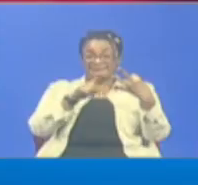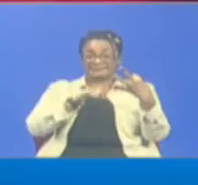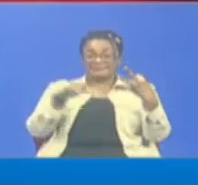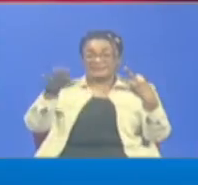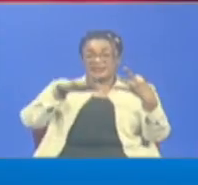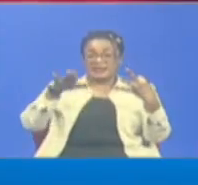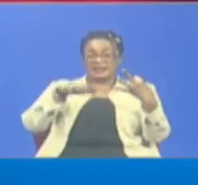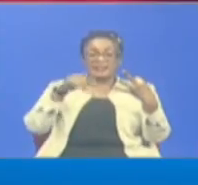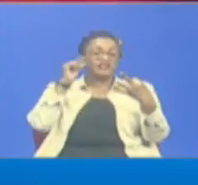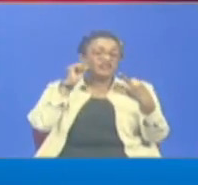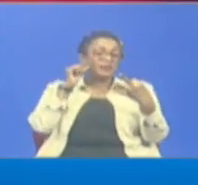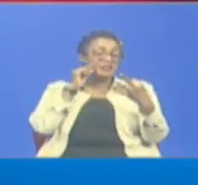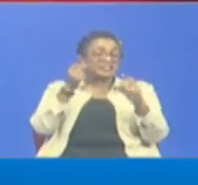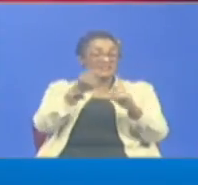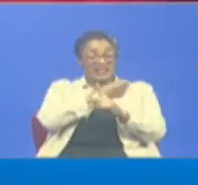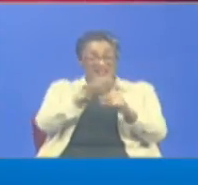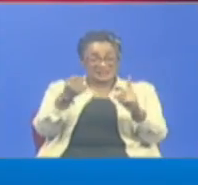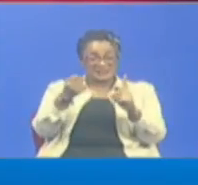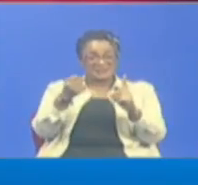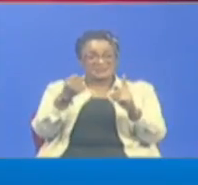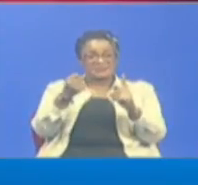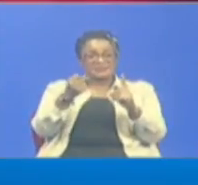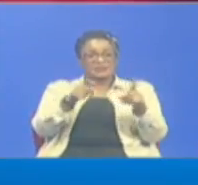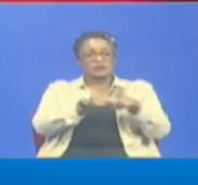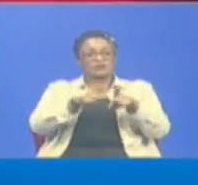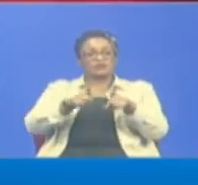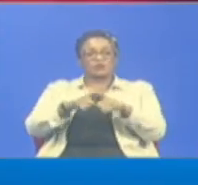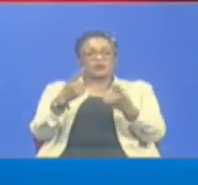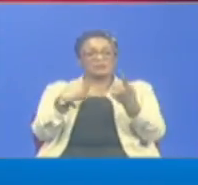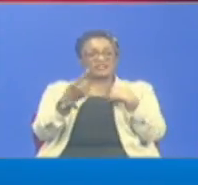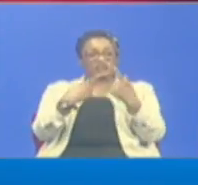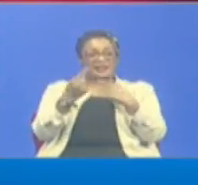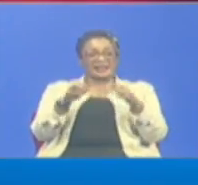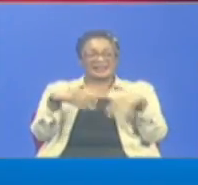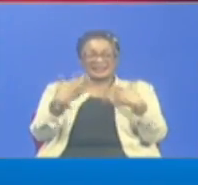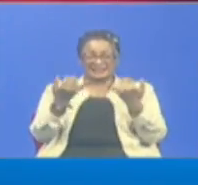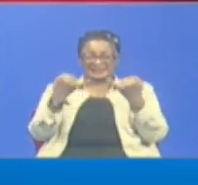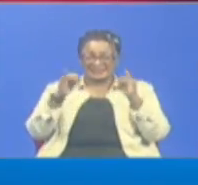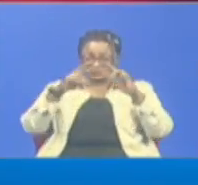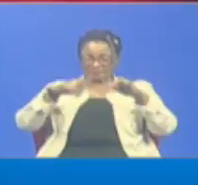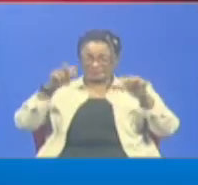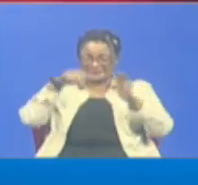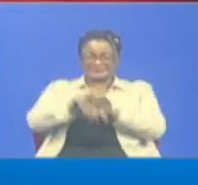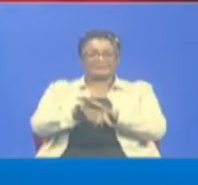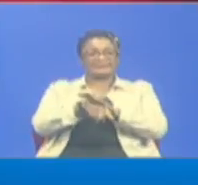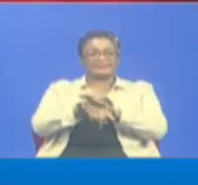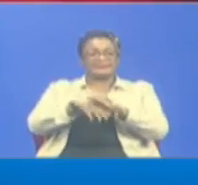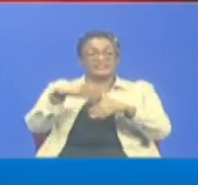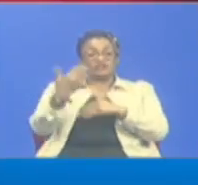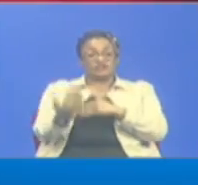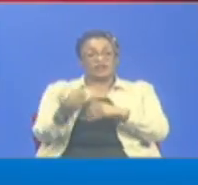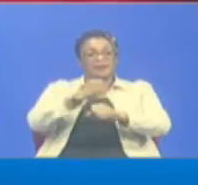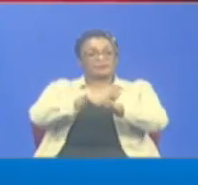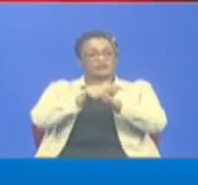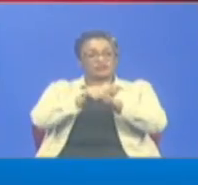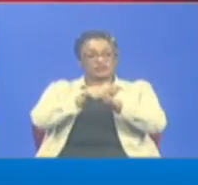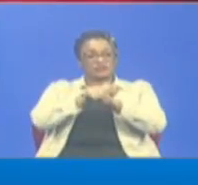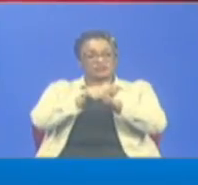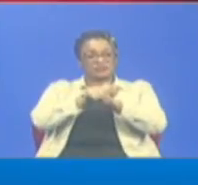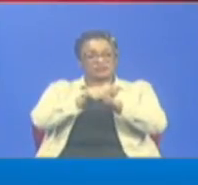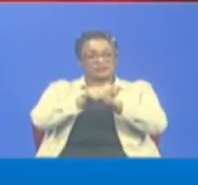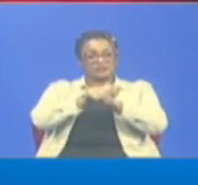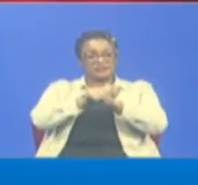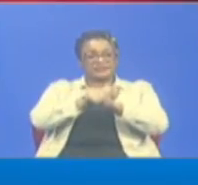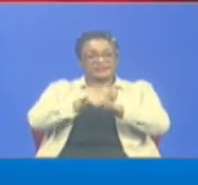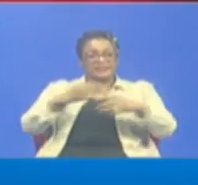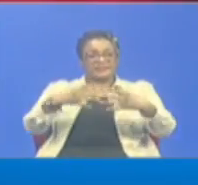gender-based violence. Also, we shall be talking and looking deeply on child protection and also the family dynamics